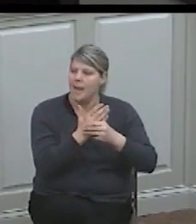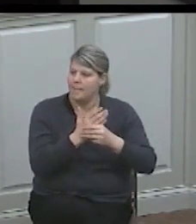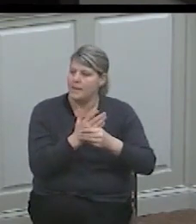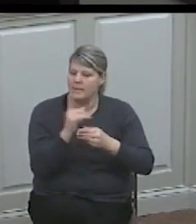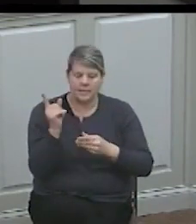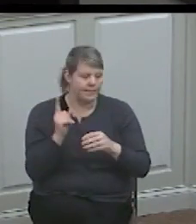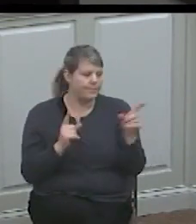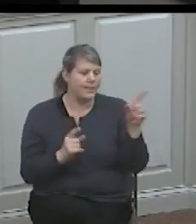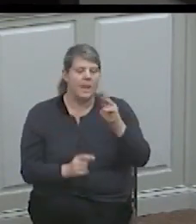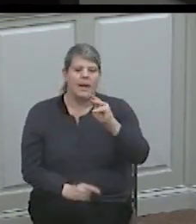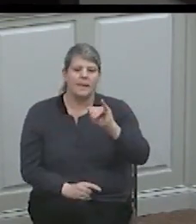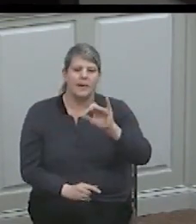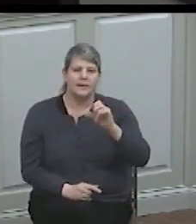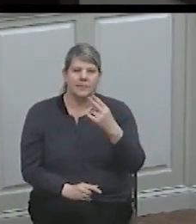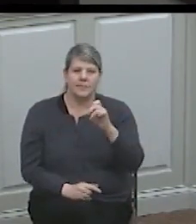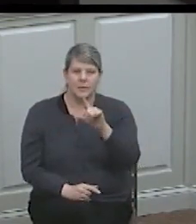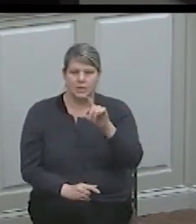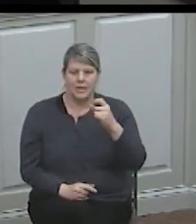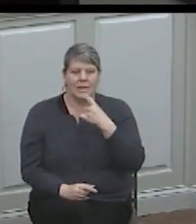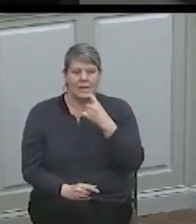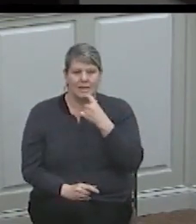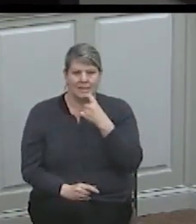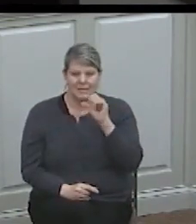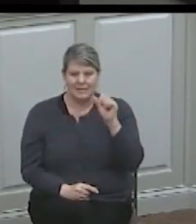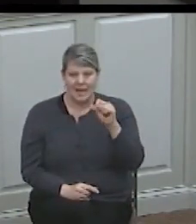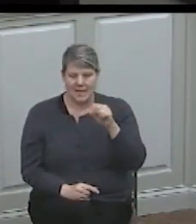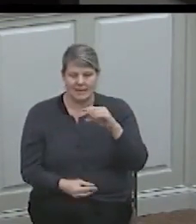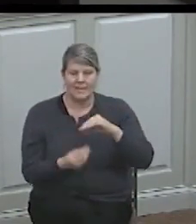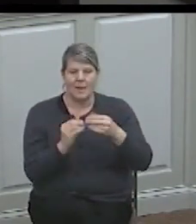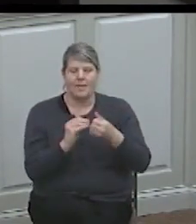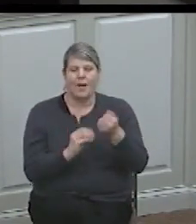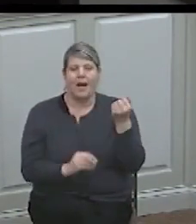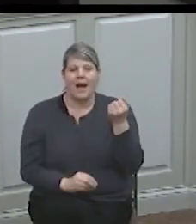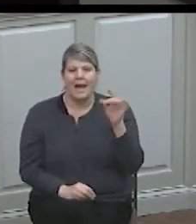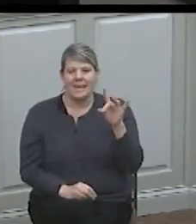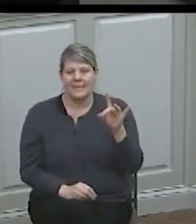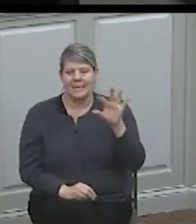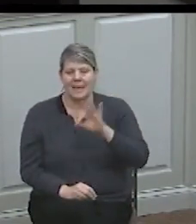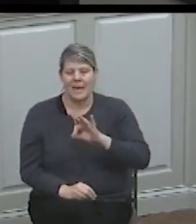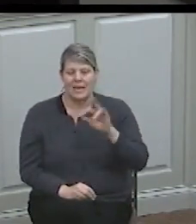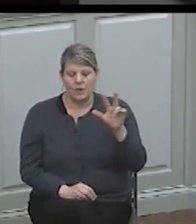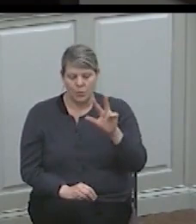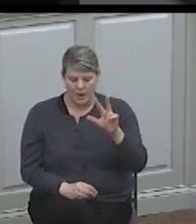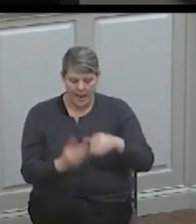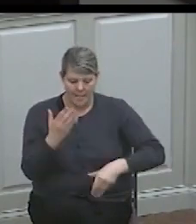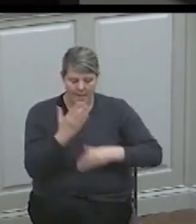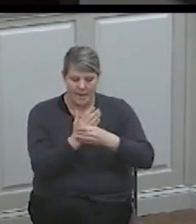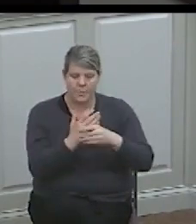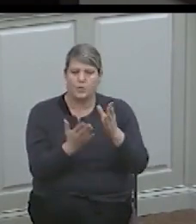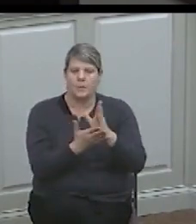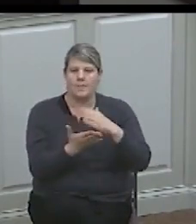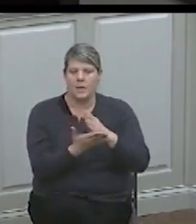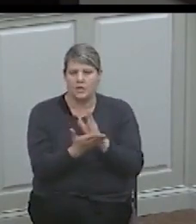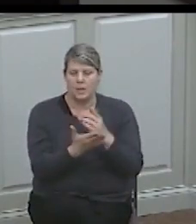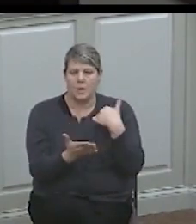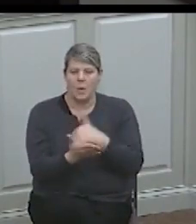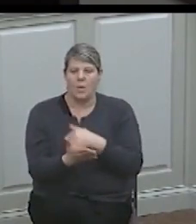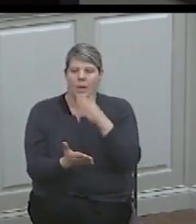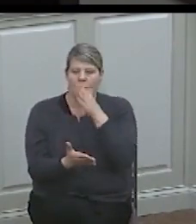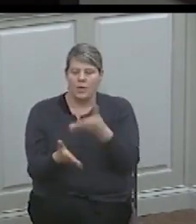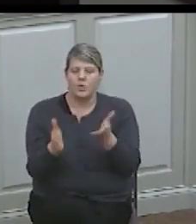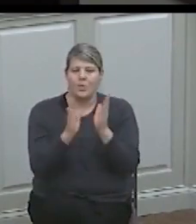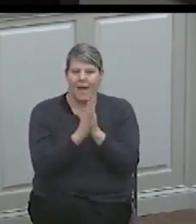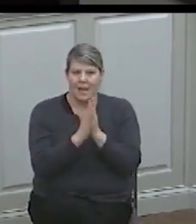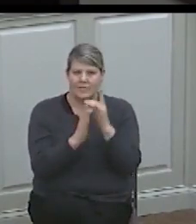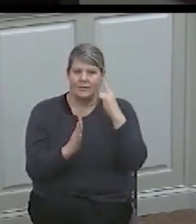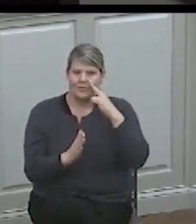Number 1893, Amendment to the 2016-2017 Budget. We are asking you to amend as the Drug Forfeiture Fund.